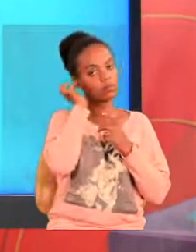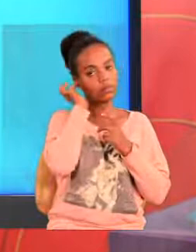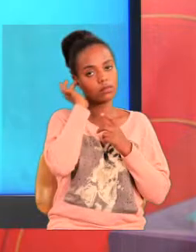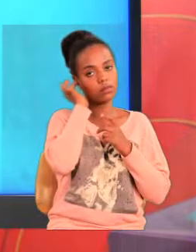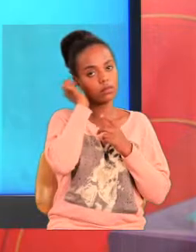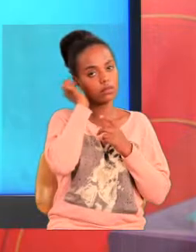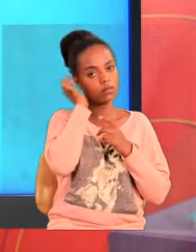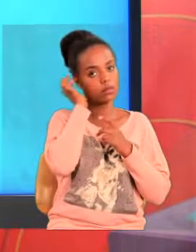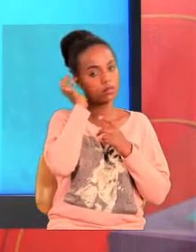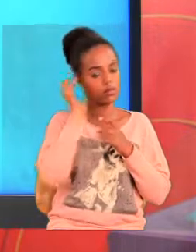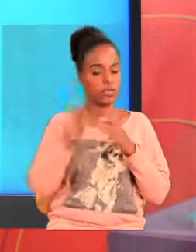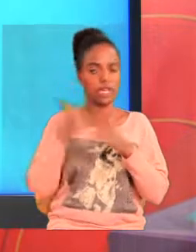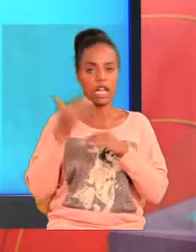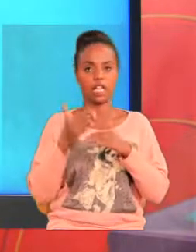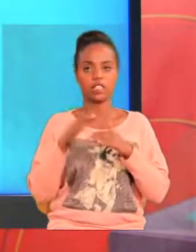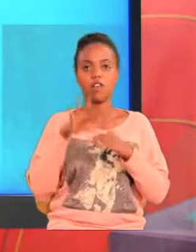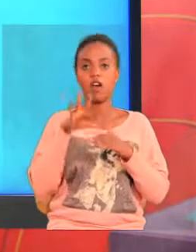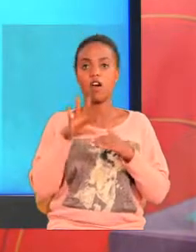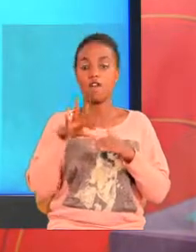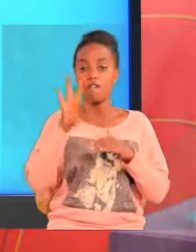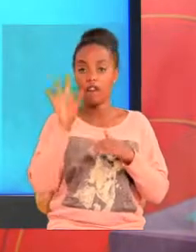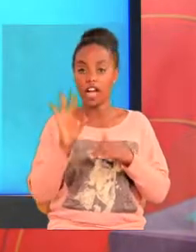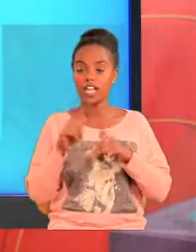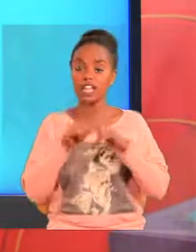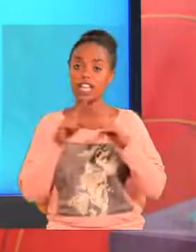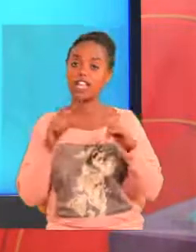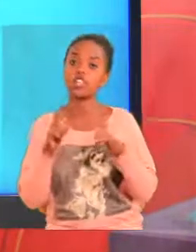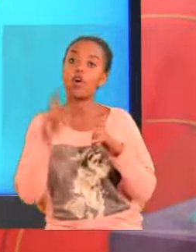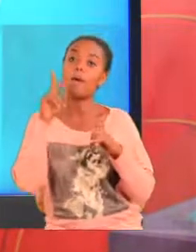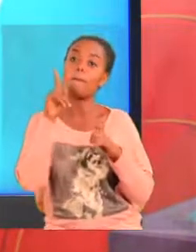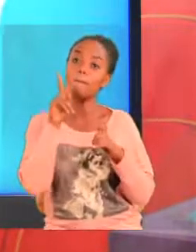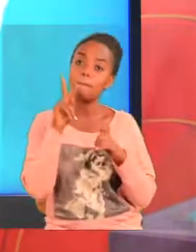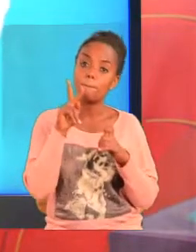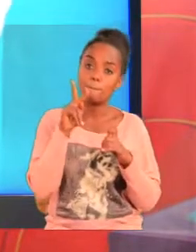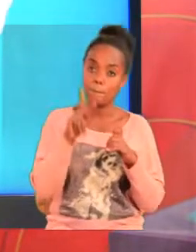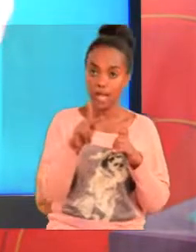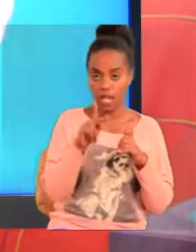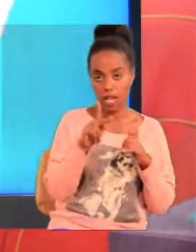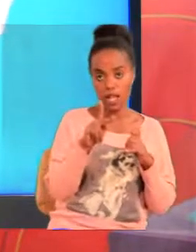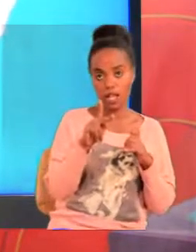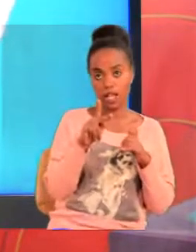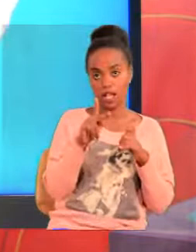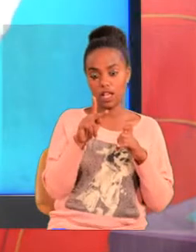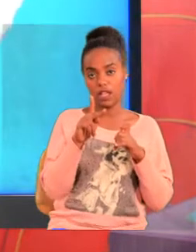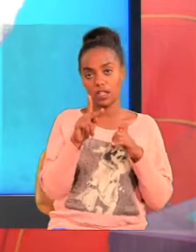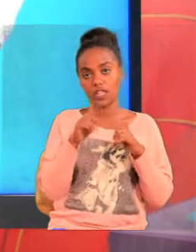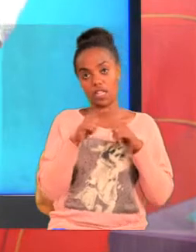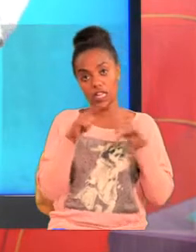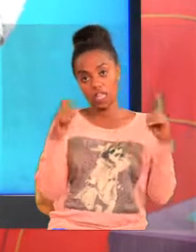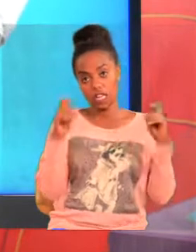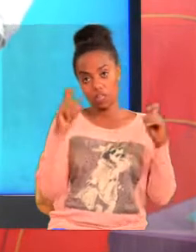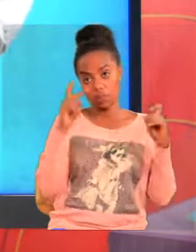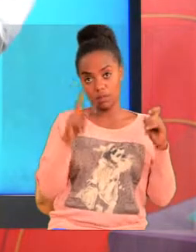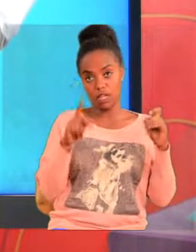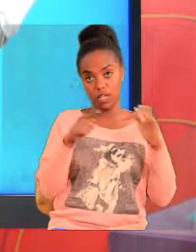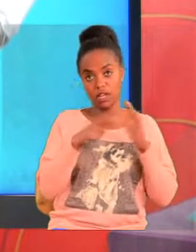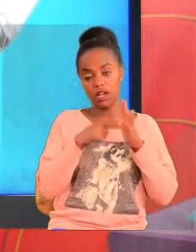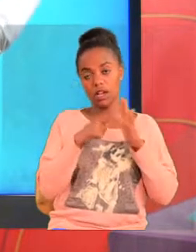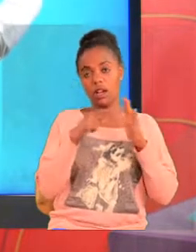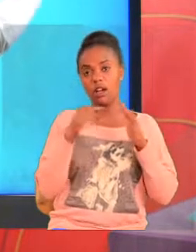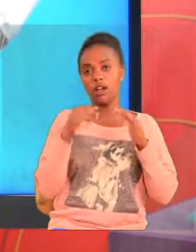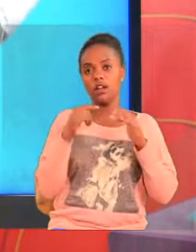Next, let's find negation of P implies Q. Negation of P